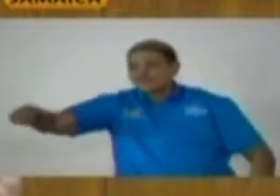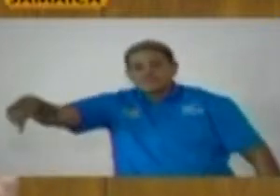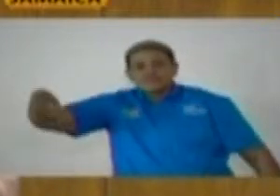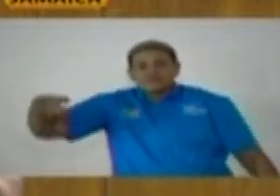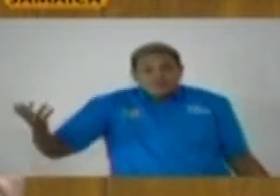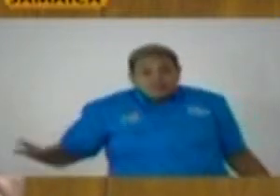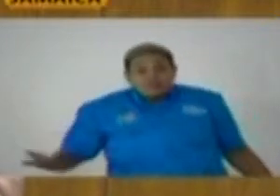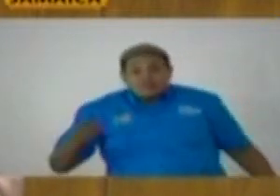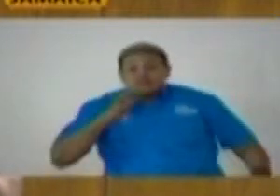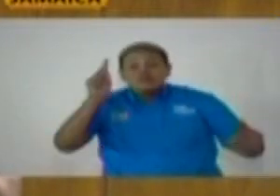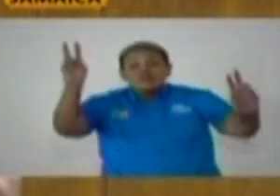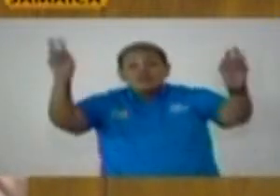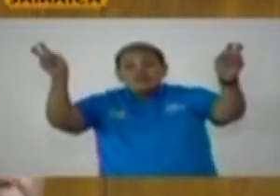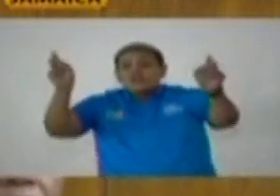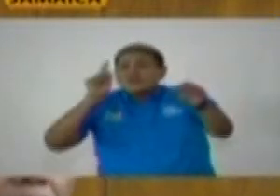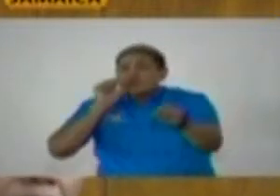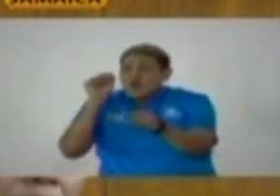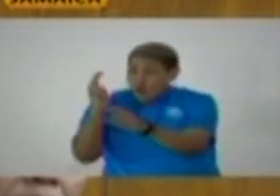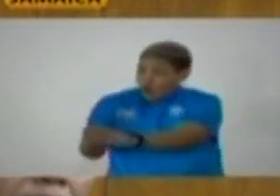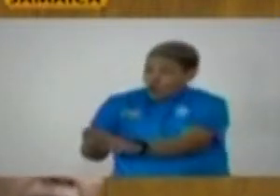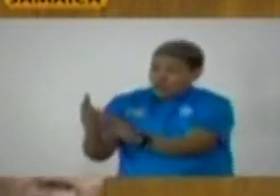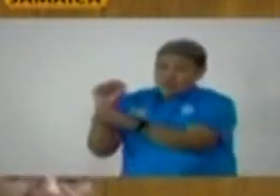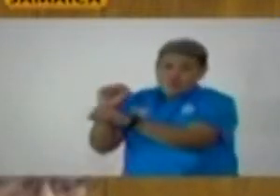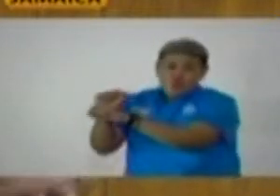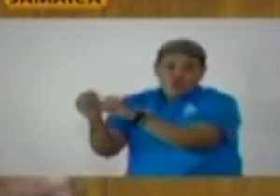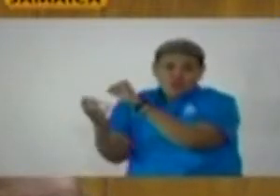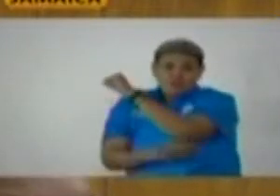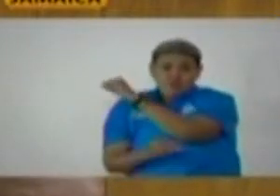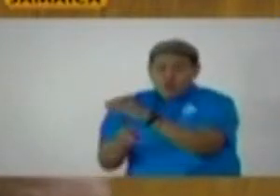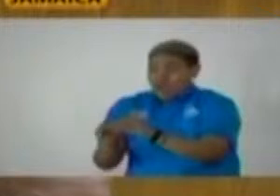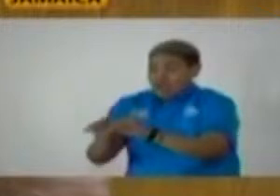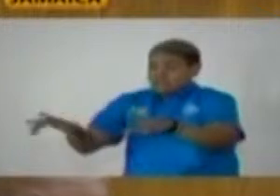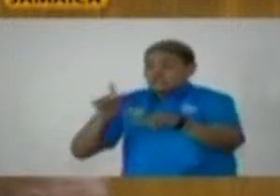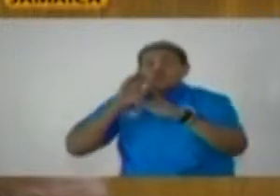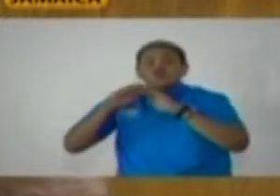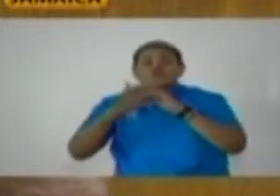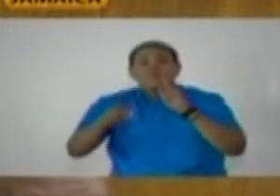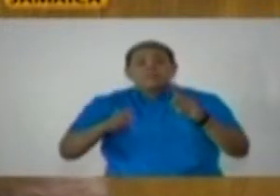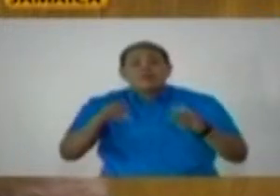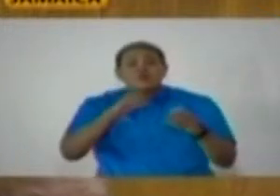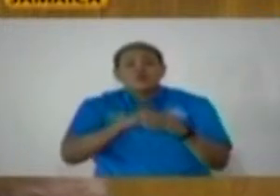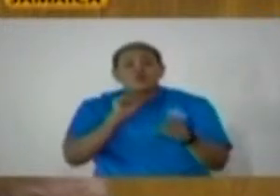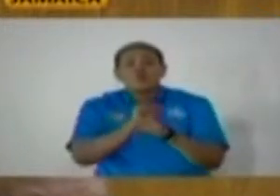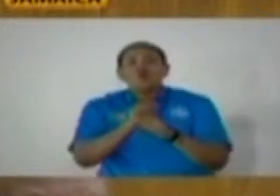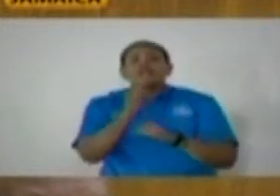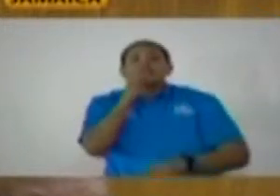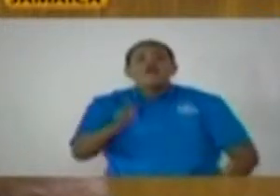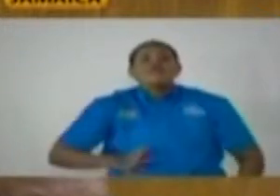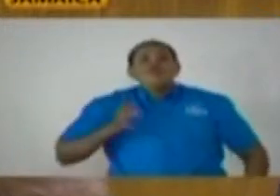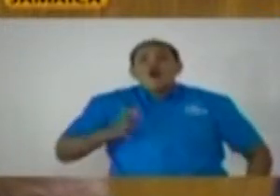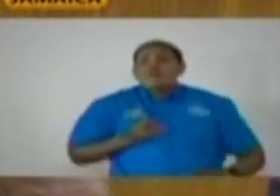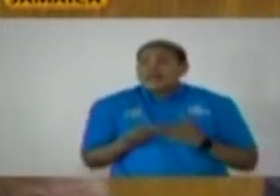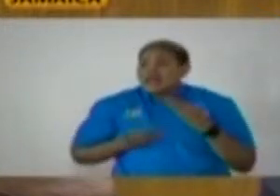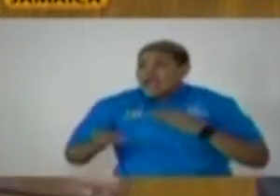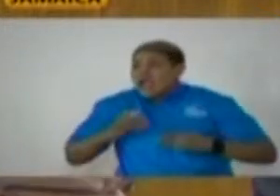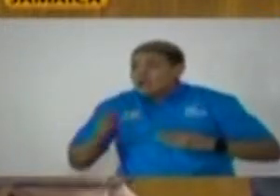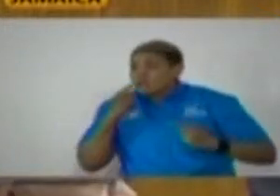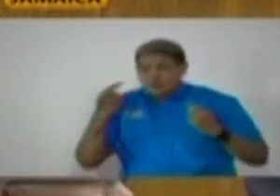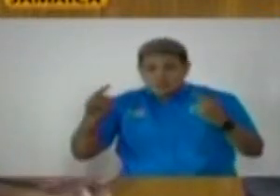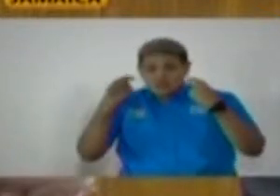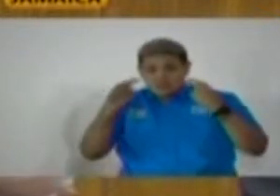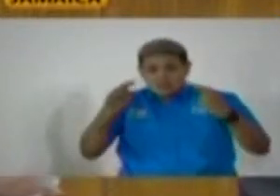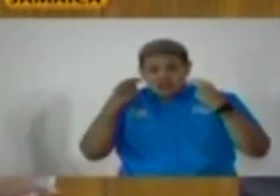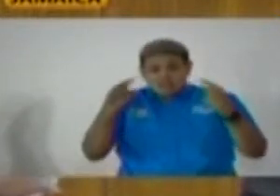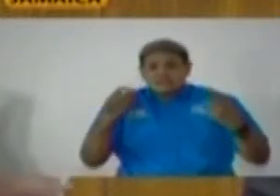The phenomenon of the working poor also extends to Jamaicans working in the informal economy, who face constant